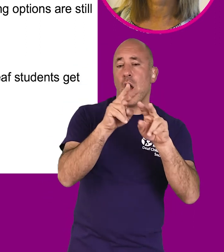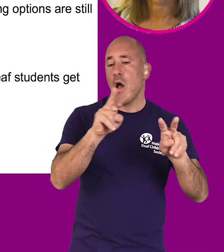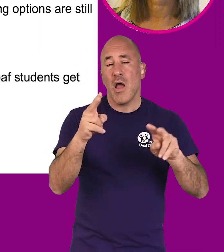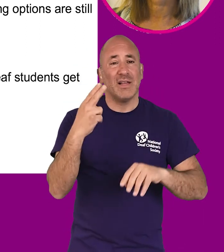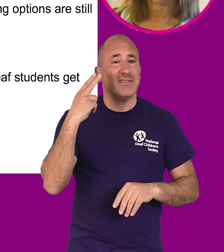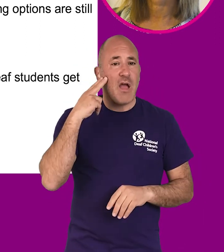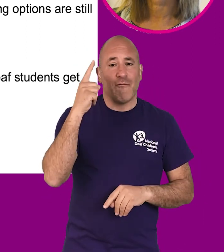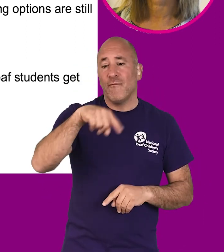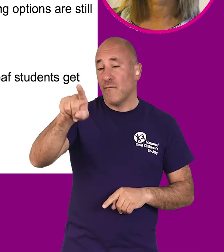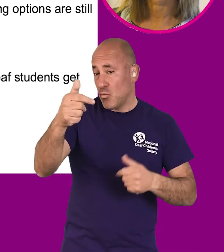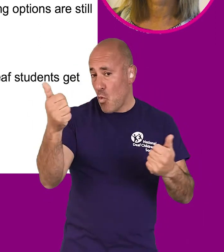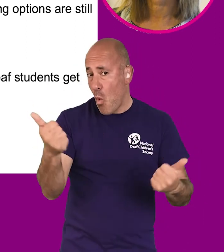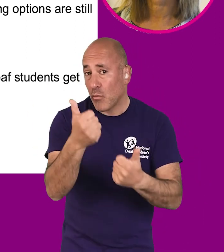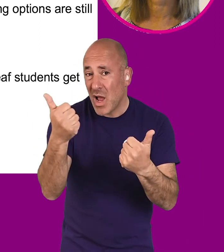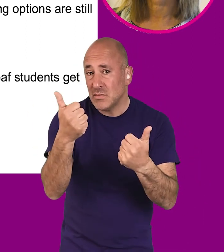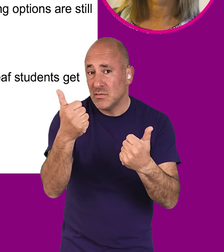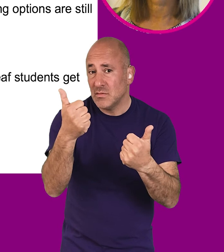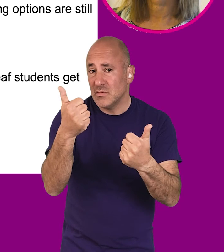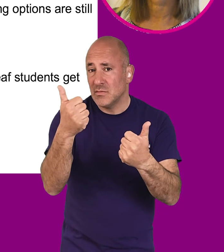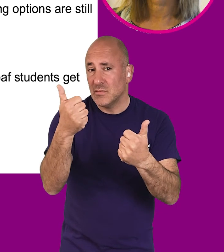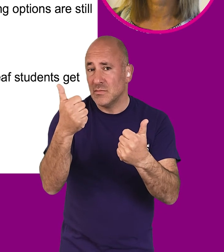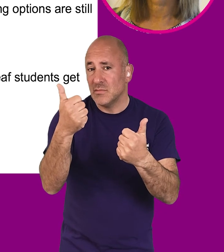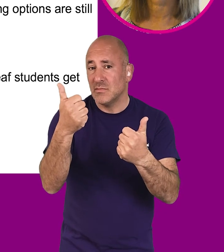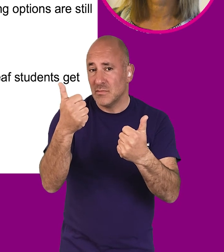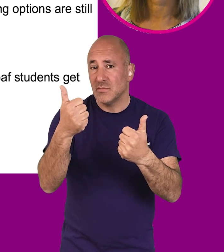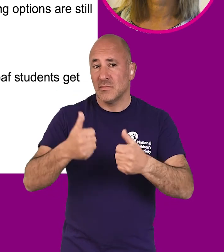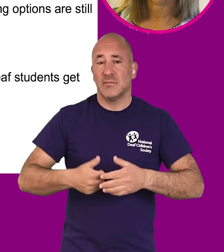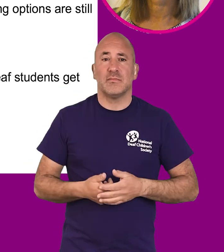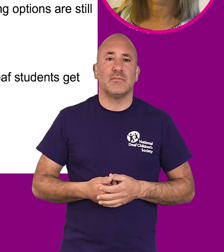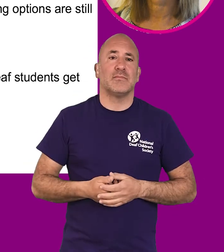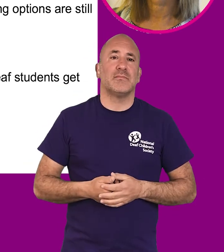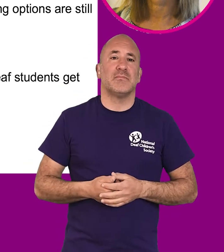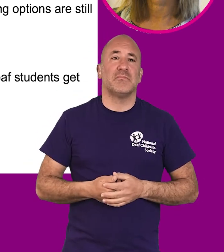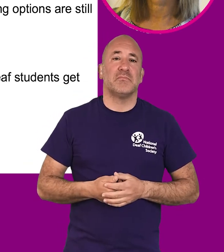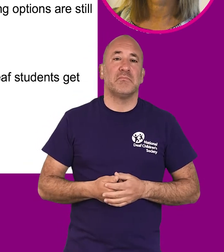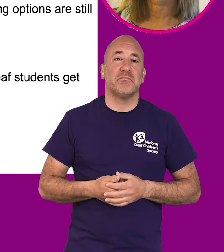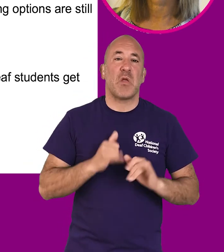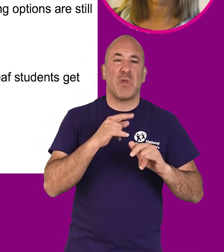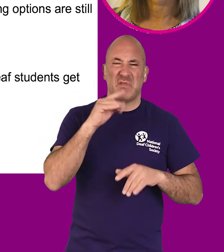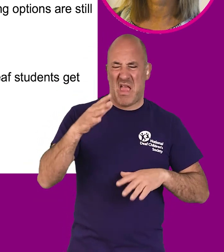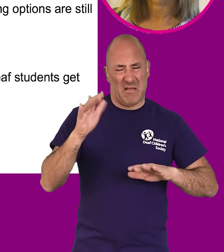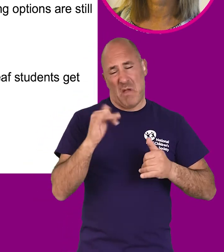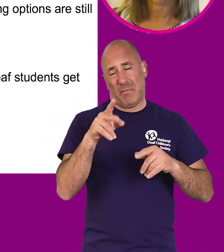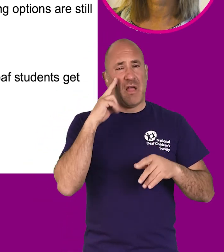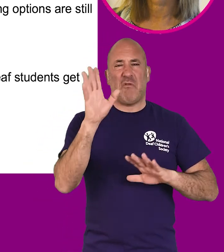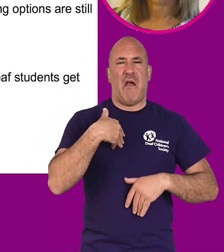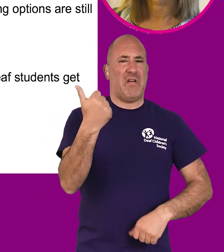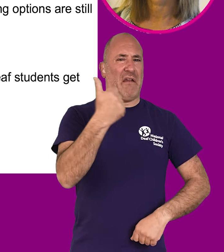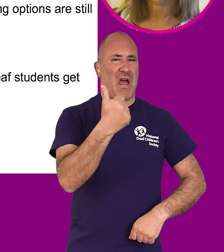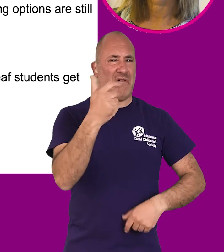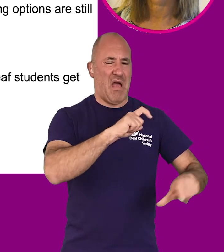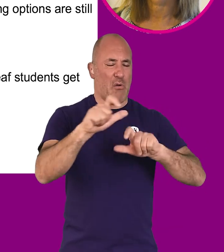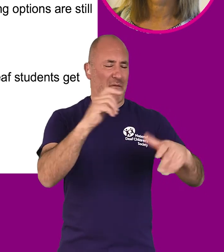And it's also worth just checking that the deaf people are okay. Sometimes it might be that they'll say, yeah, I'm fine, carry